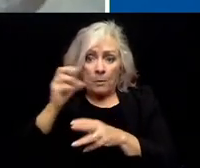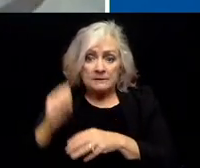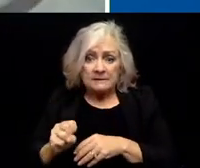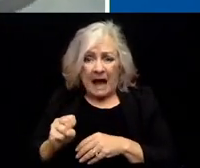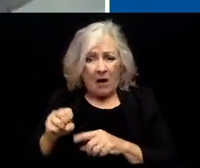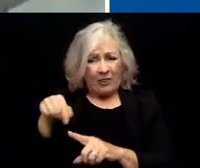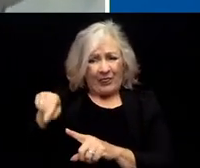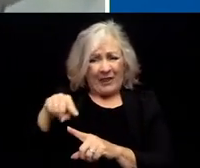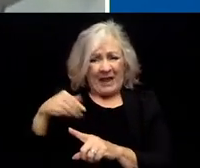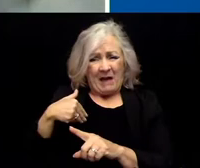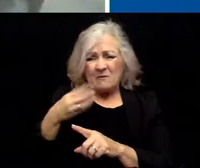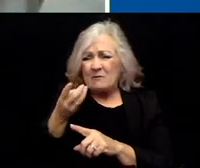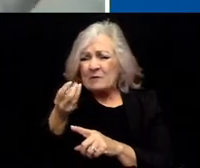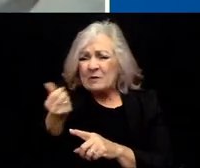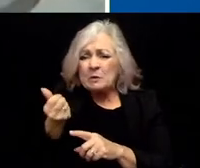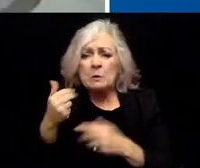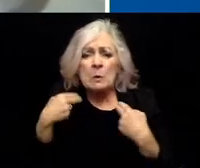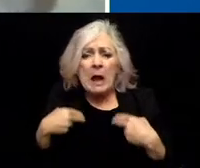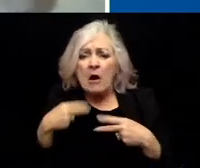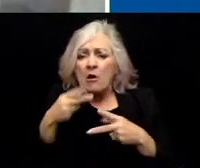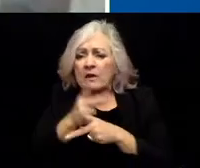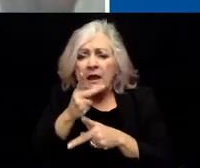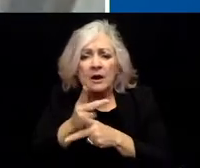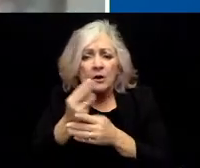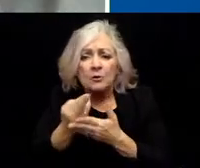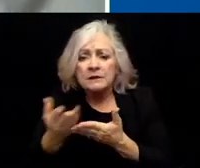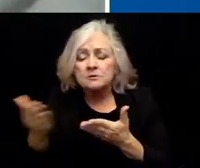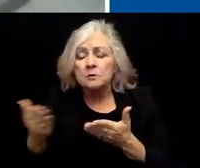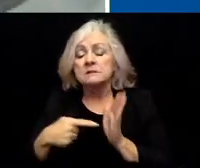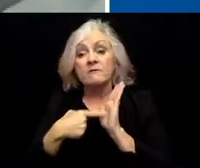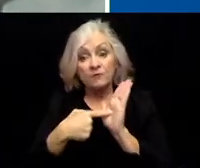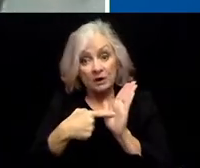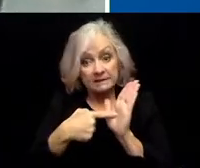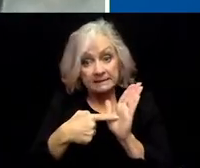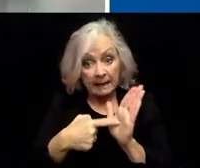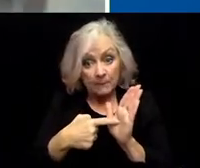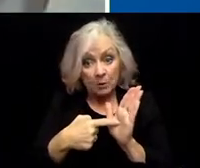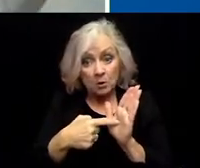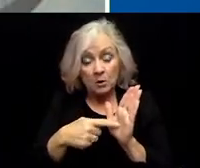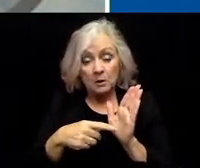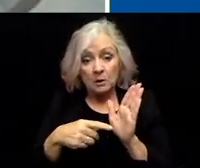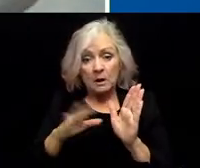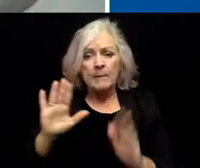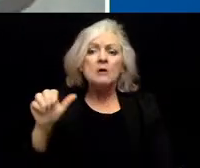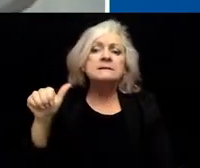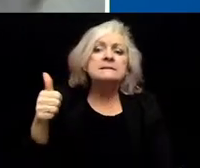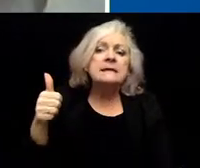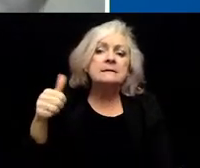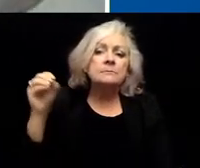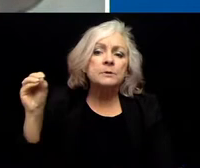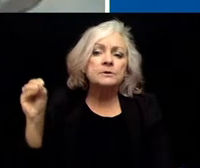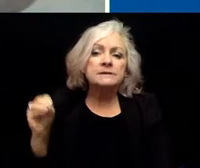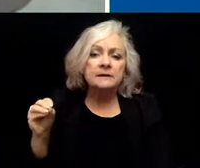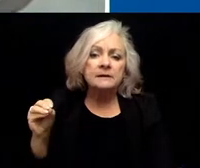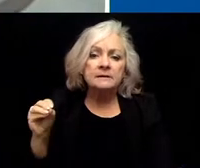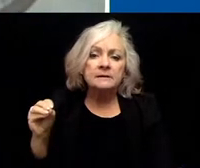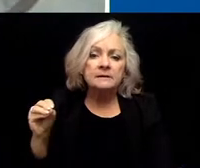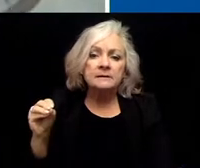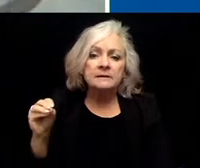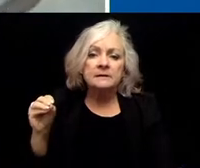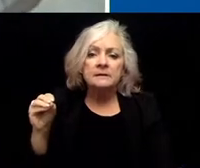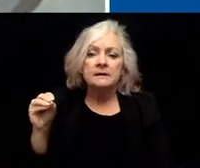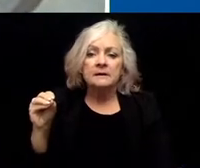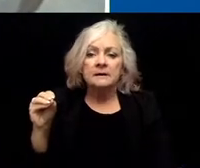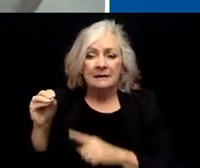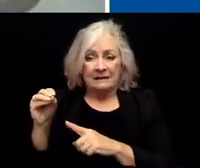healthcare resources in the world. For example, only about 10% of all the mental health resources in the